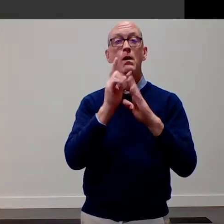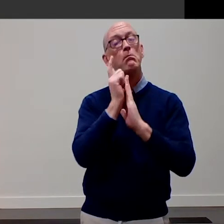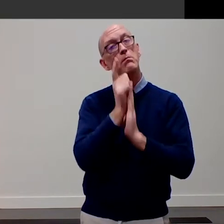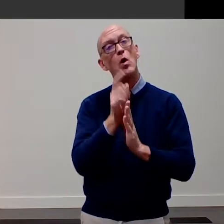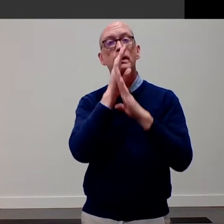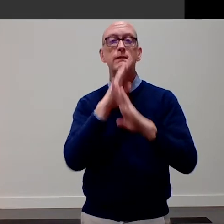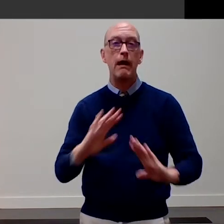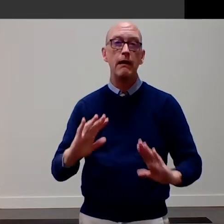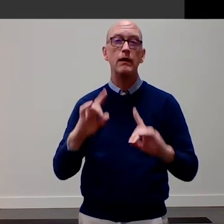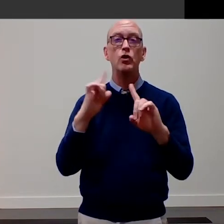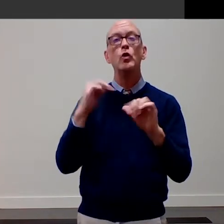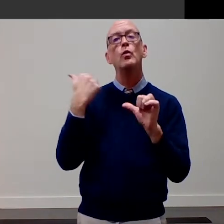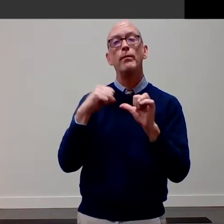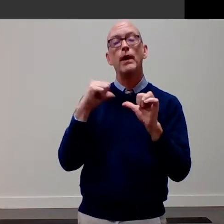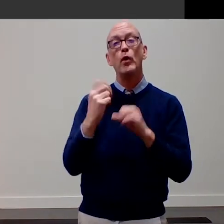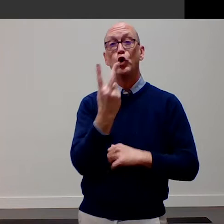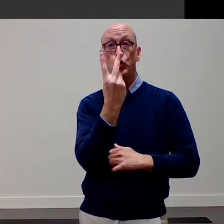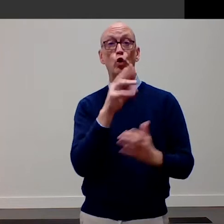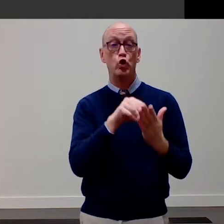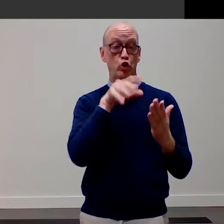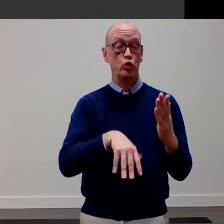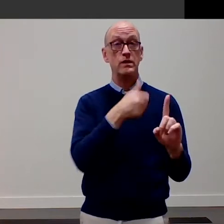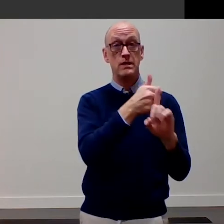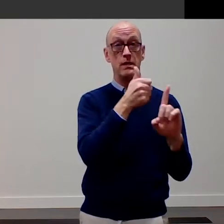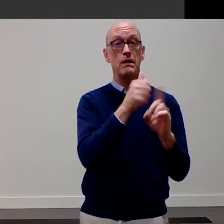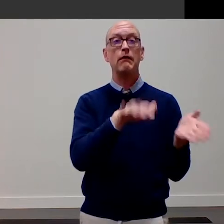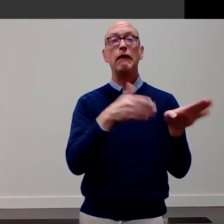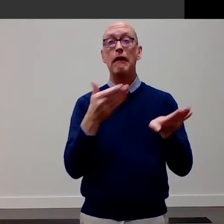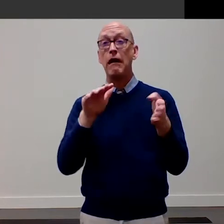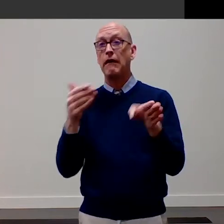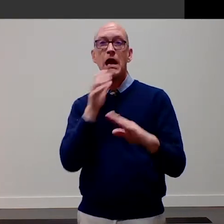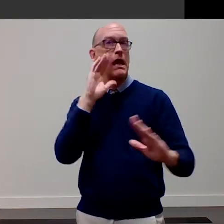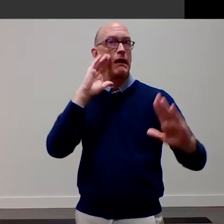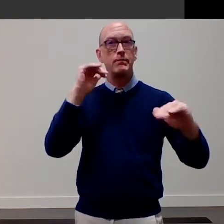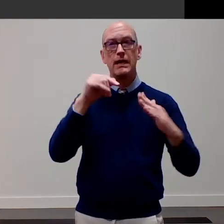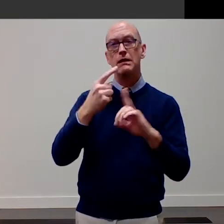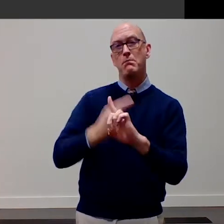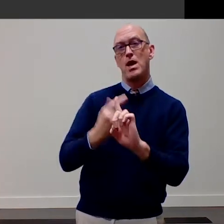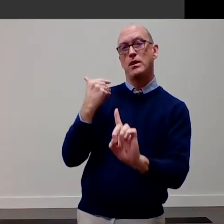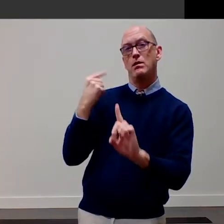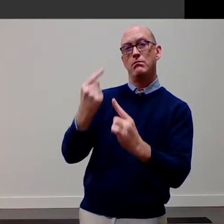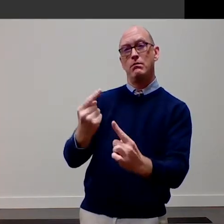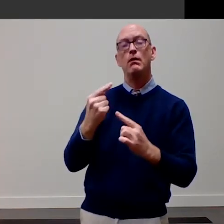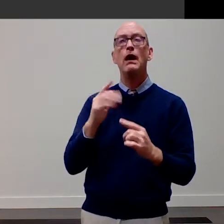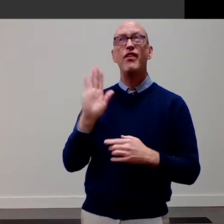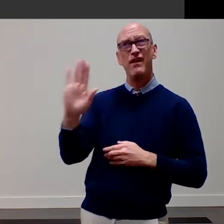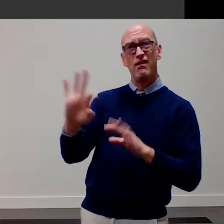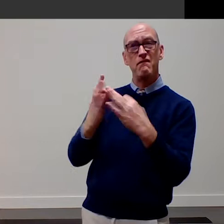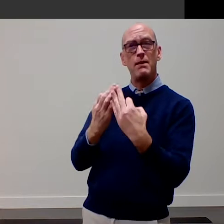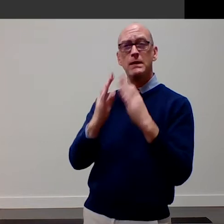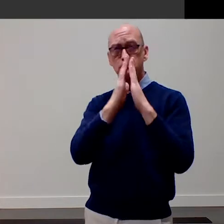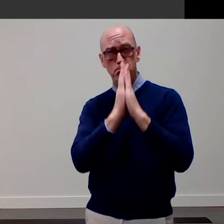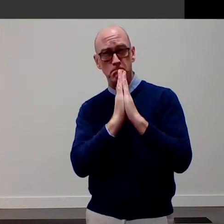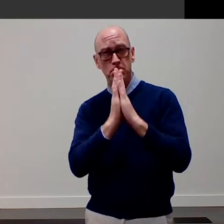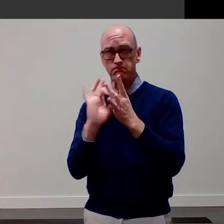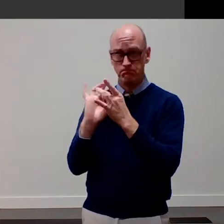silence to remember our two students who passed away unexpectedly this past month. Please keep their families in your prayers, so a moment